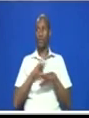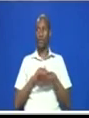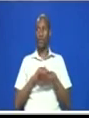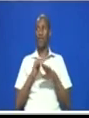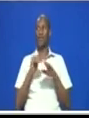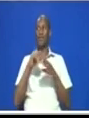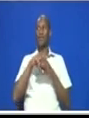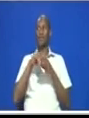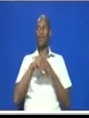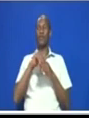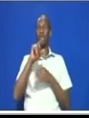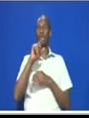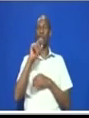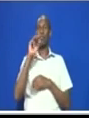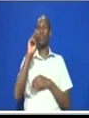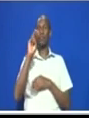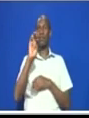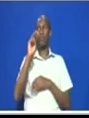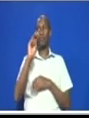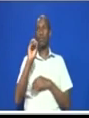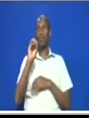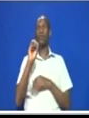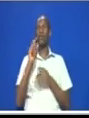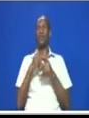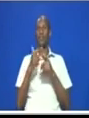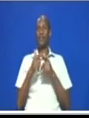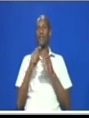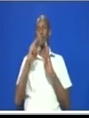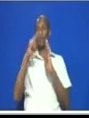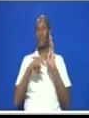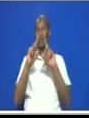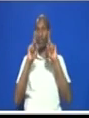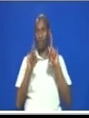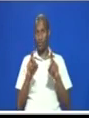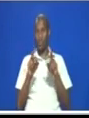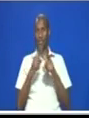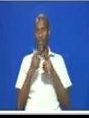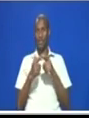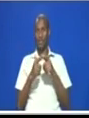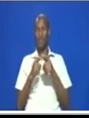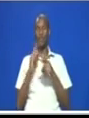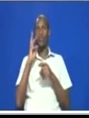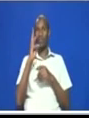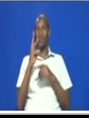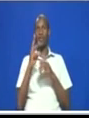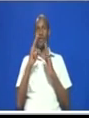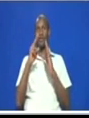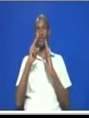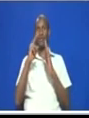an internal memo. I'll read through this question and then we shall go through